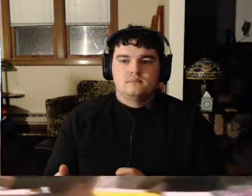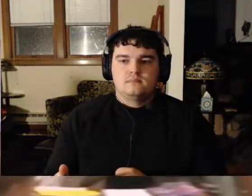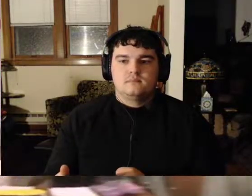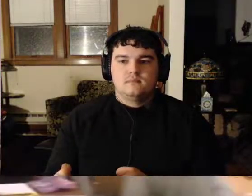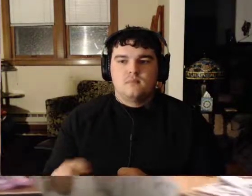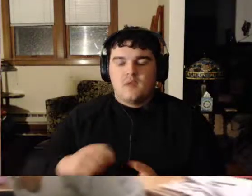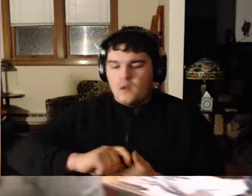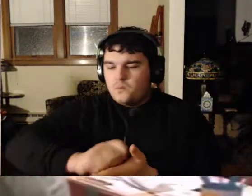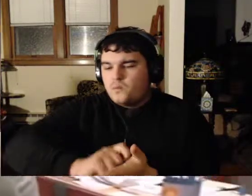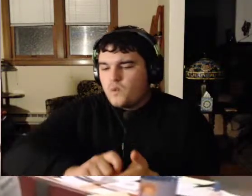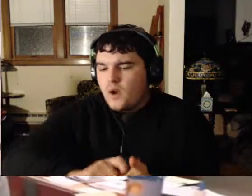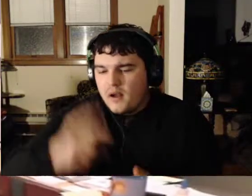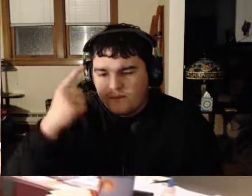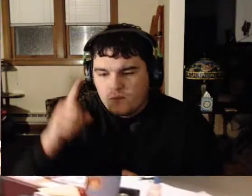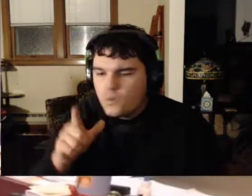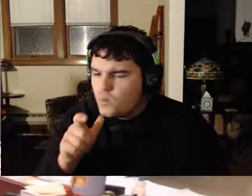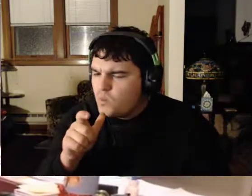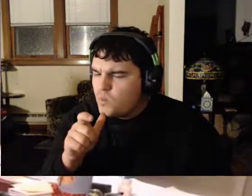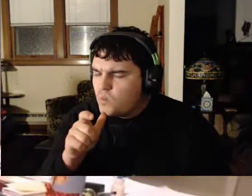for?